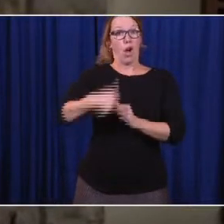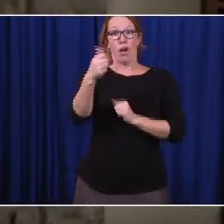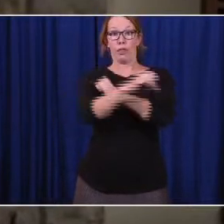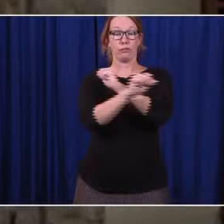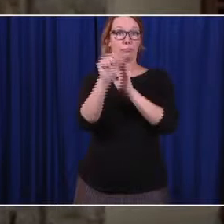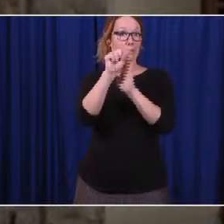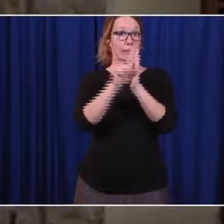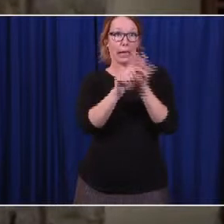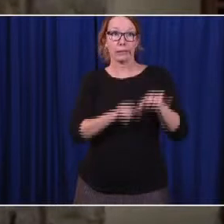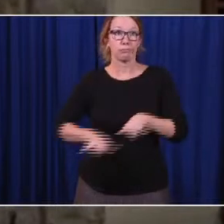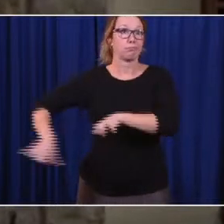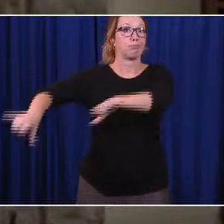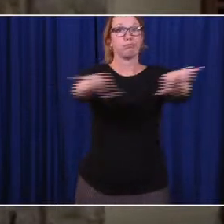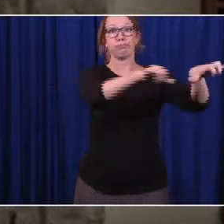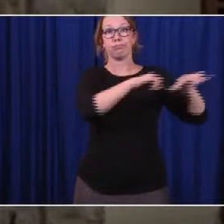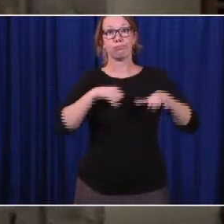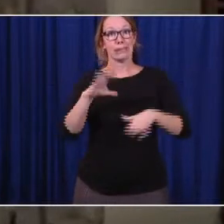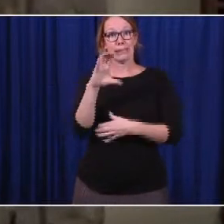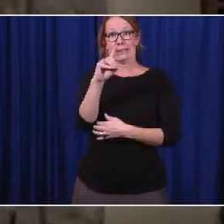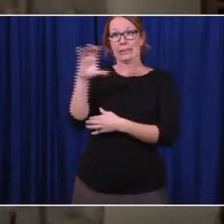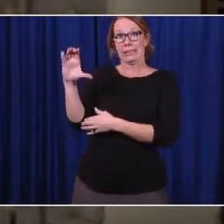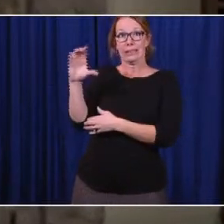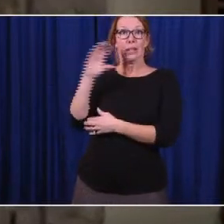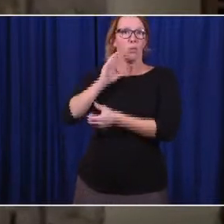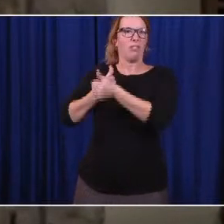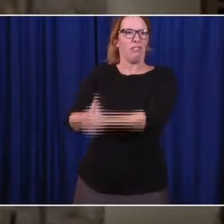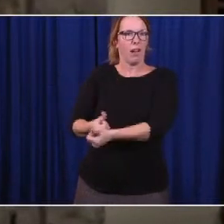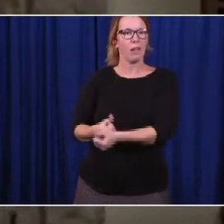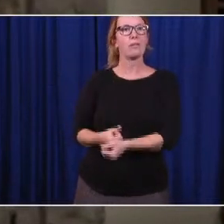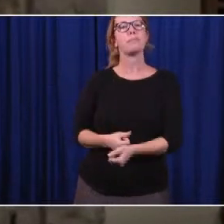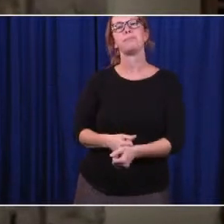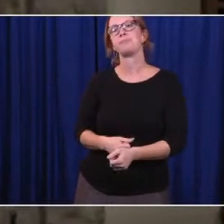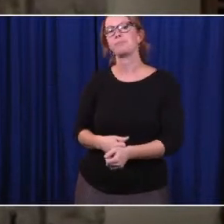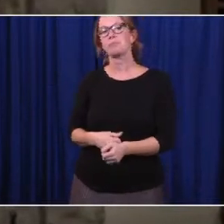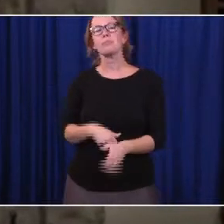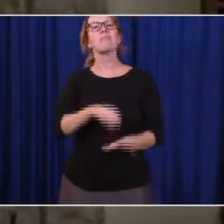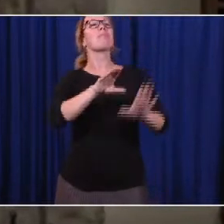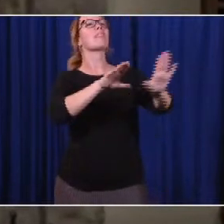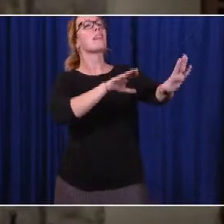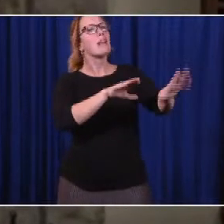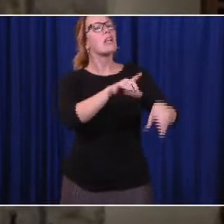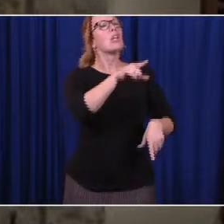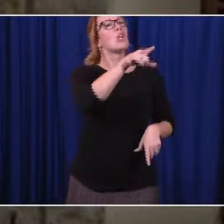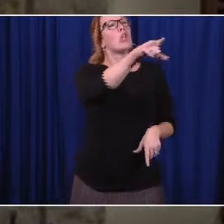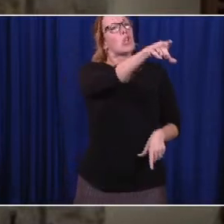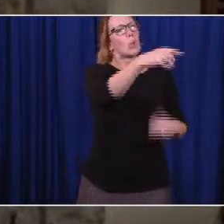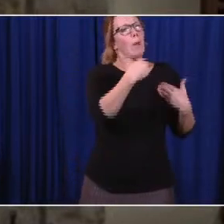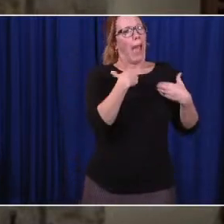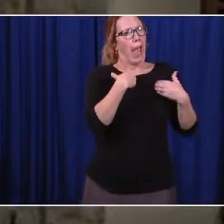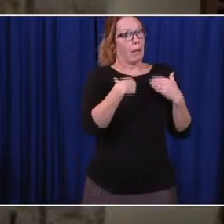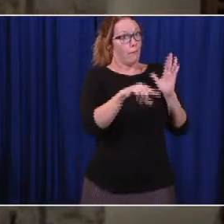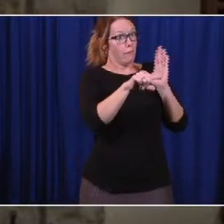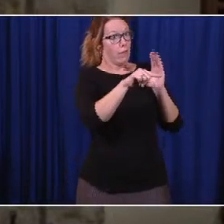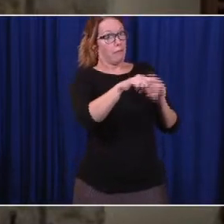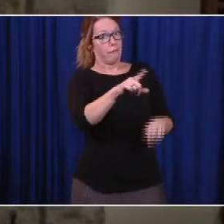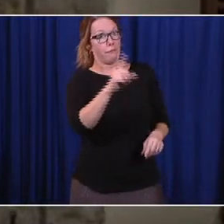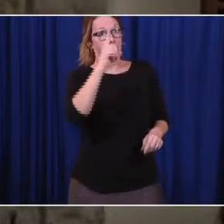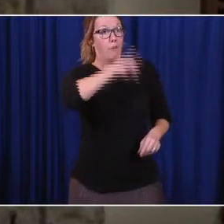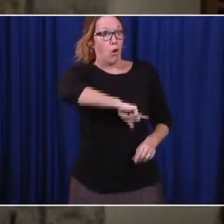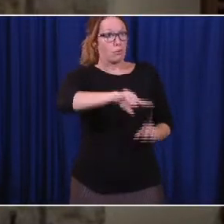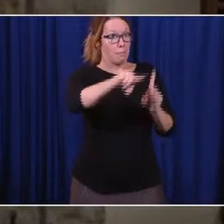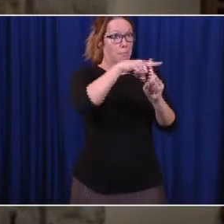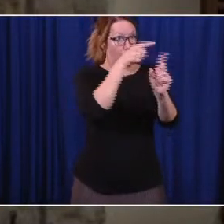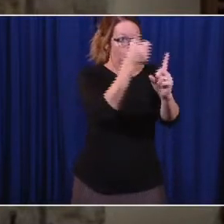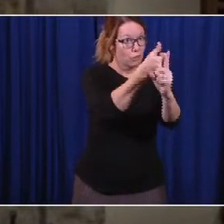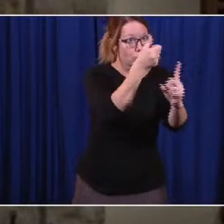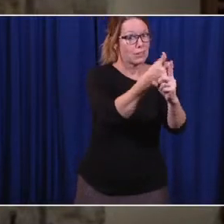with what the CDC is doing. Really quick, being that you had a false positive test from an